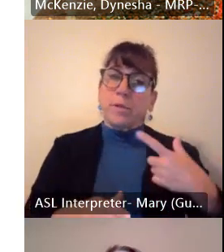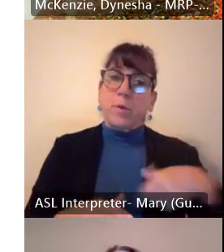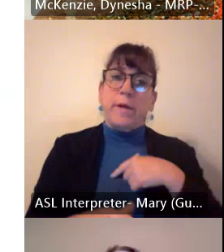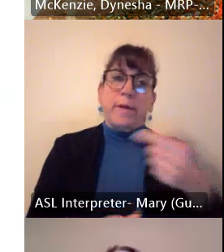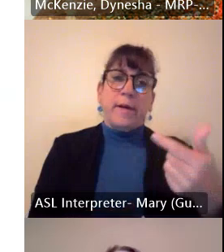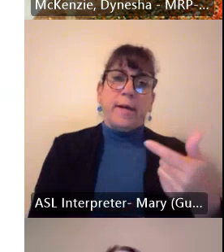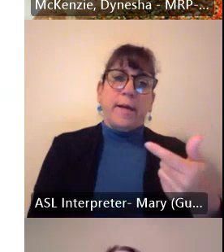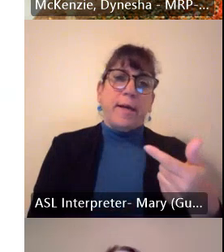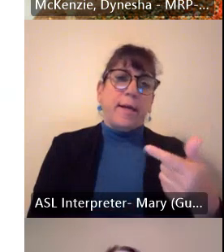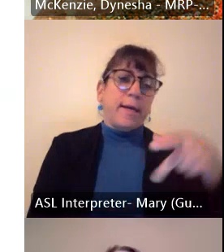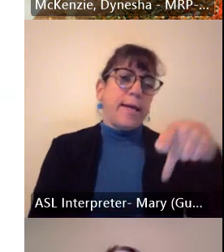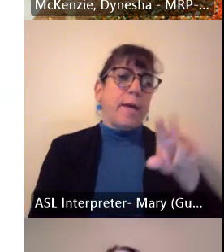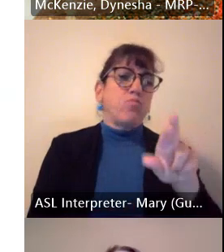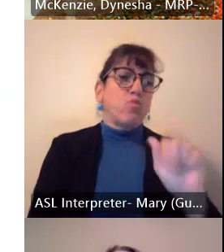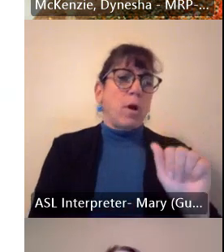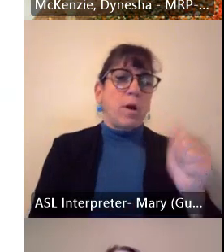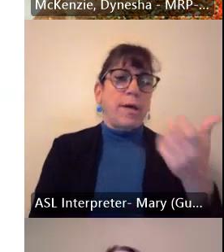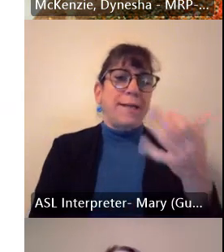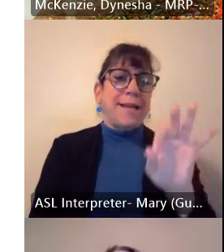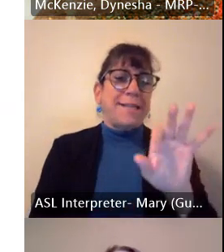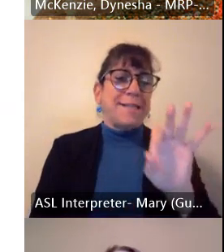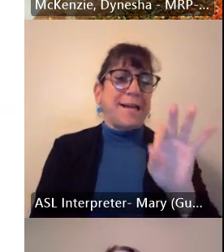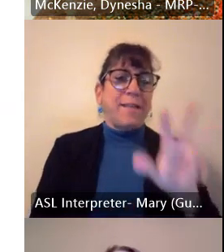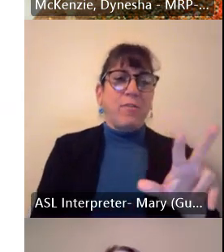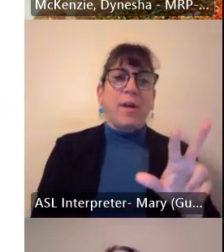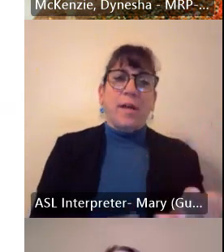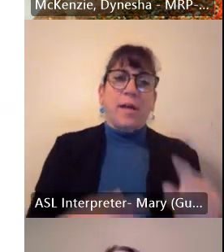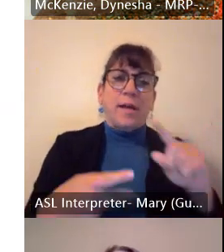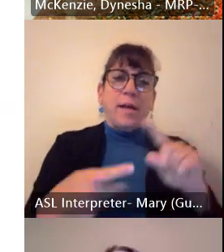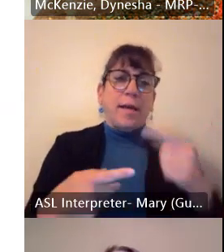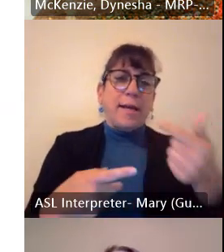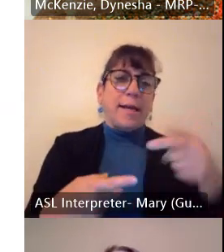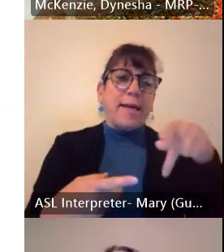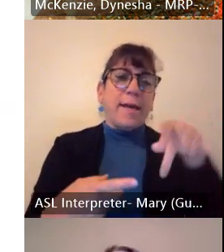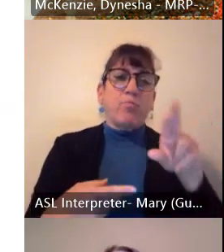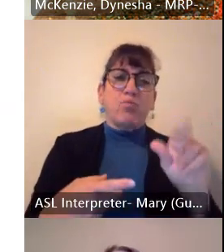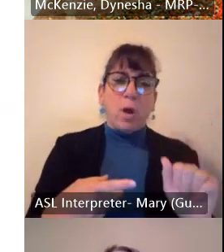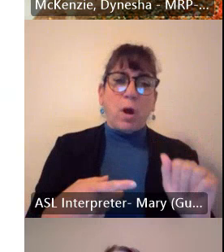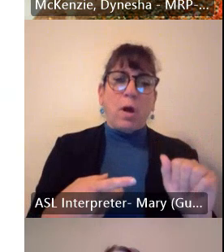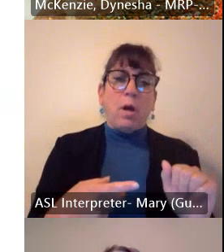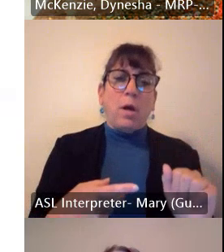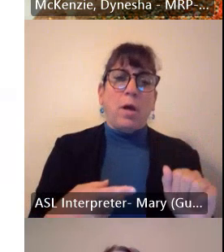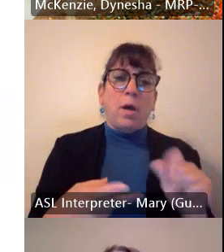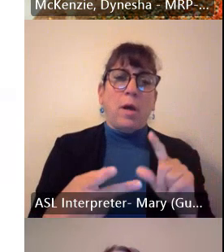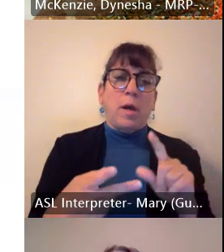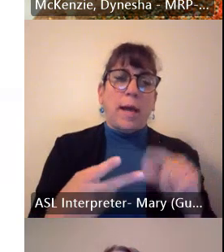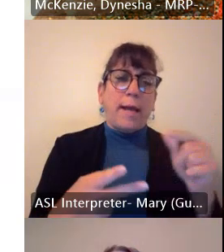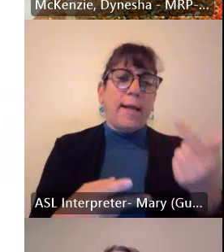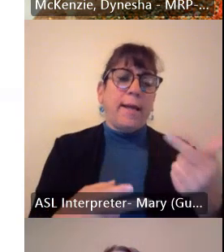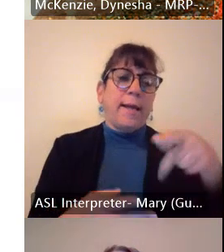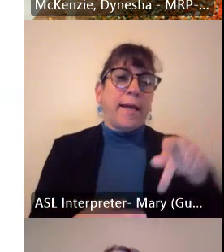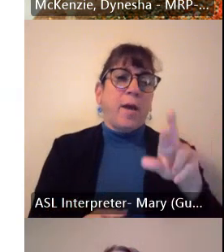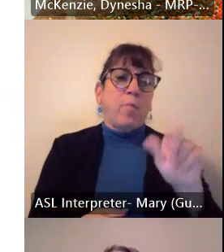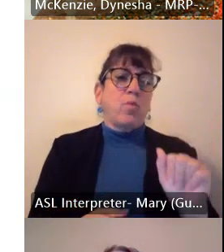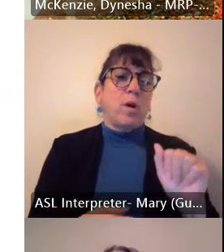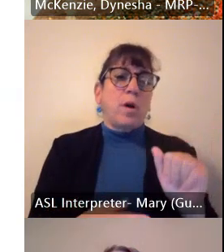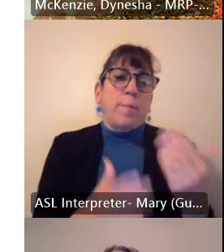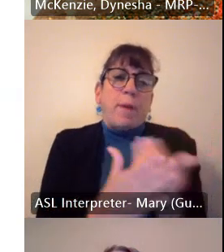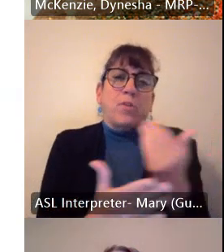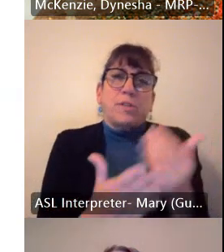in 1993. So both GIPRA and the GIPRA Modernization Act of 2010 are designed to